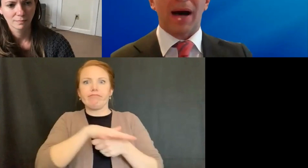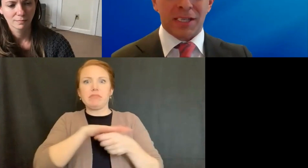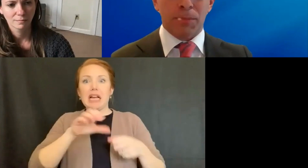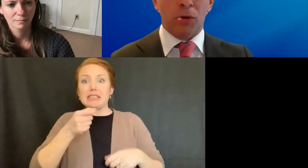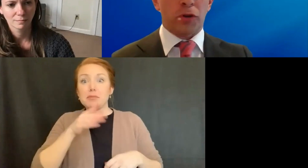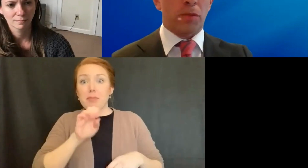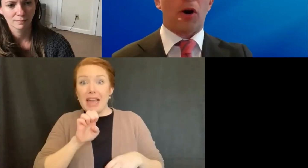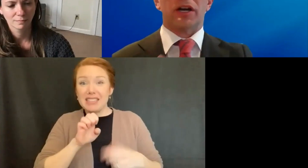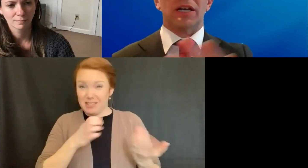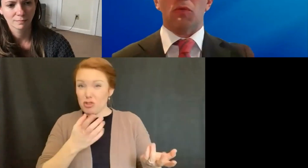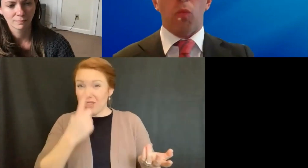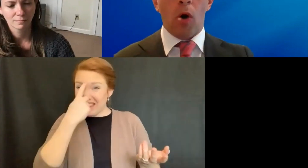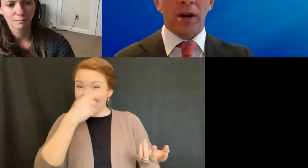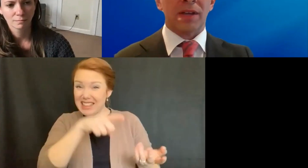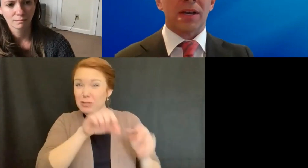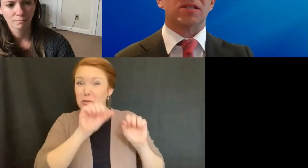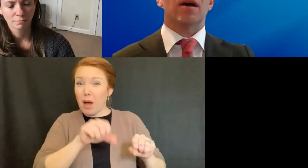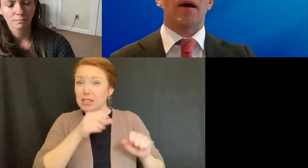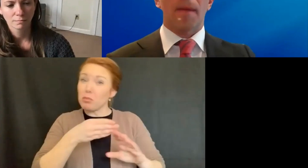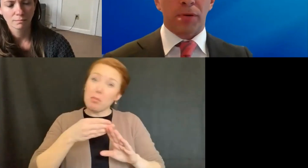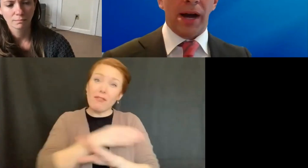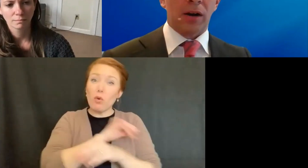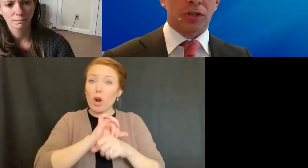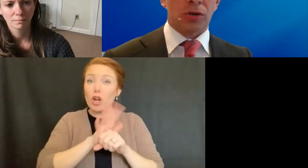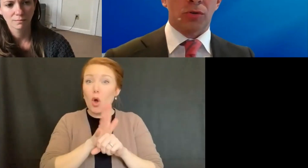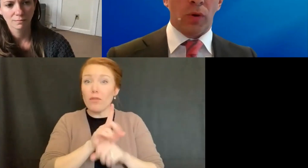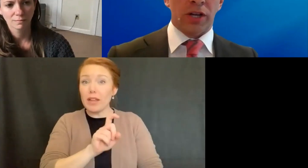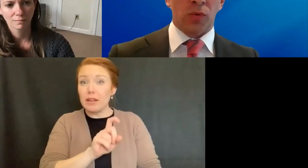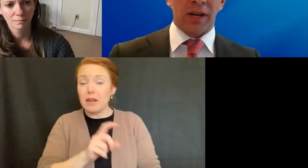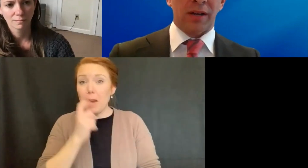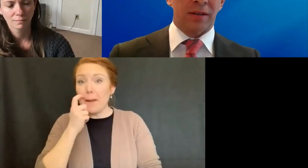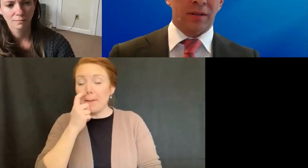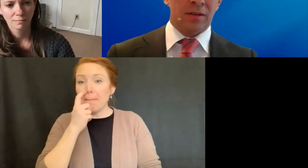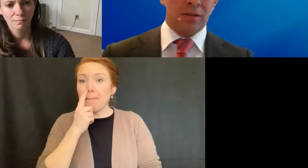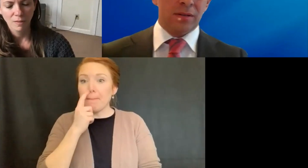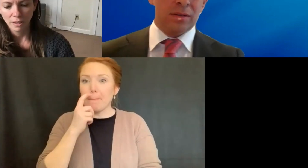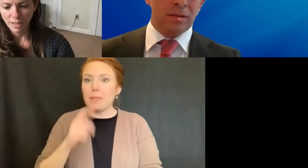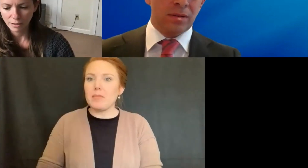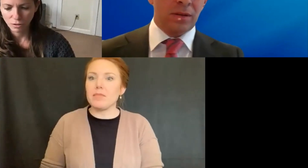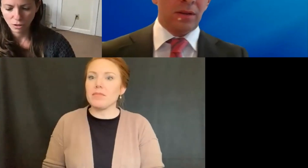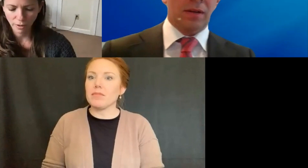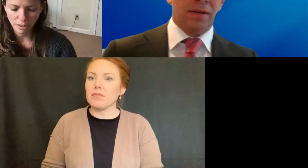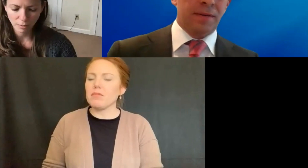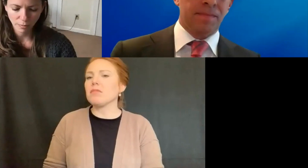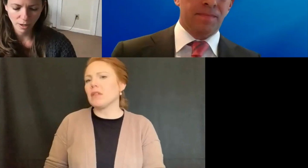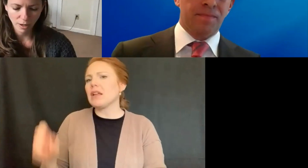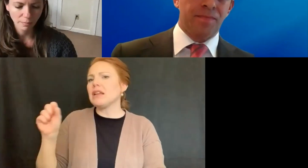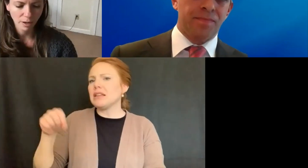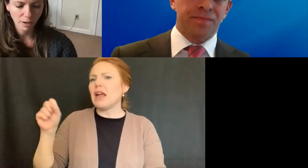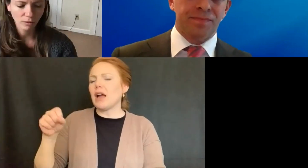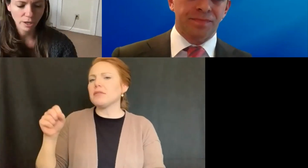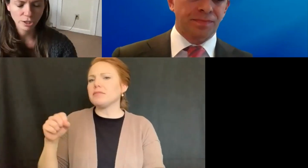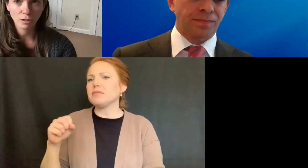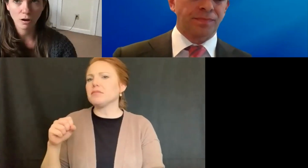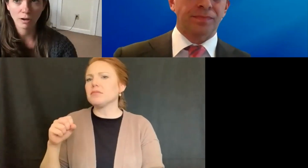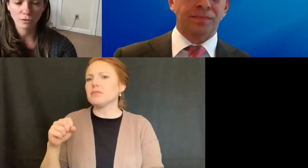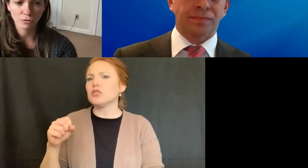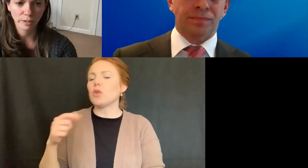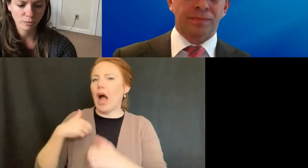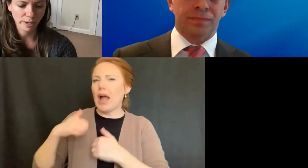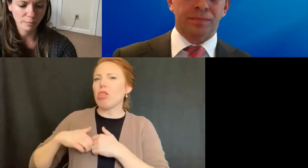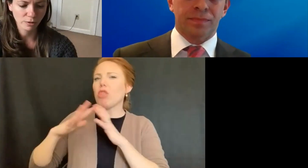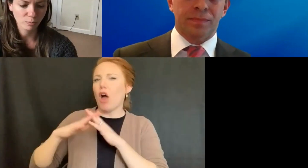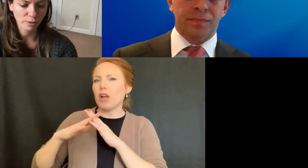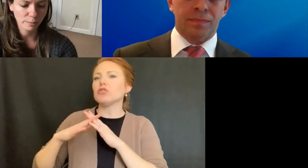even have been possible, or the market even wanted this prior to 2020? Yeah, so I launched in August